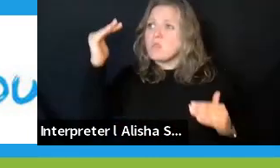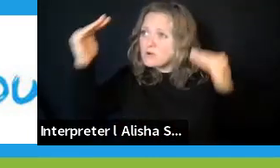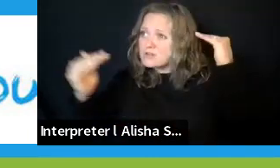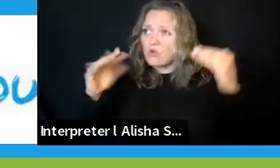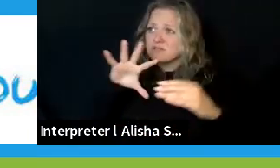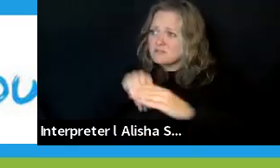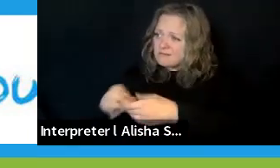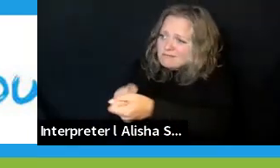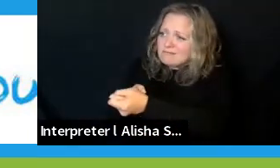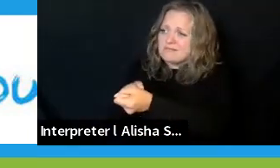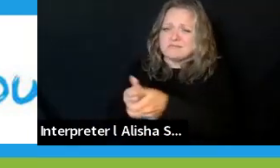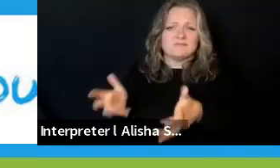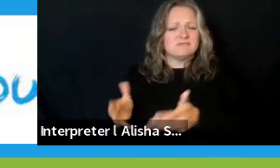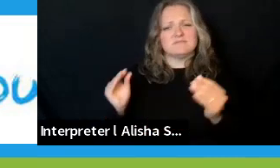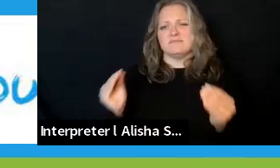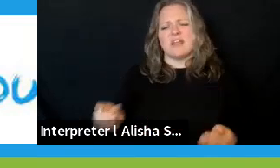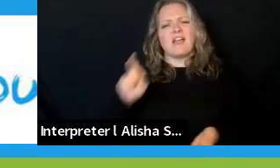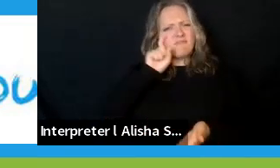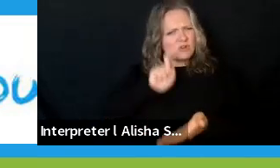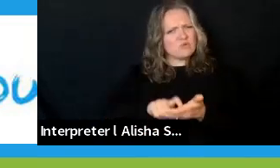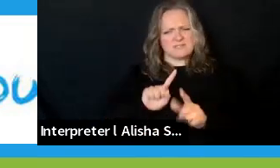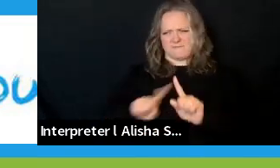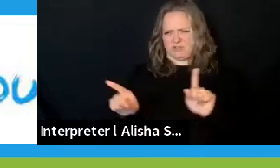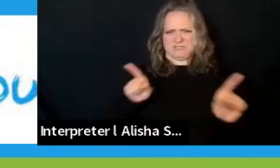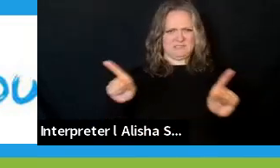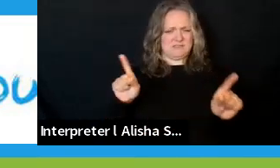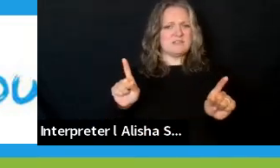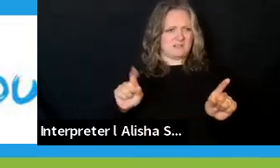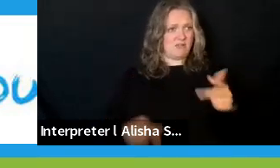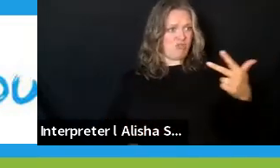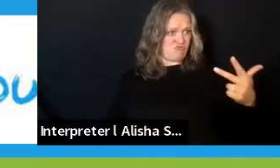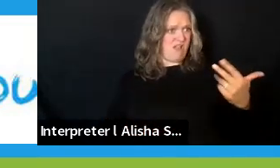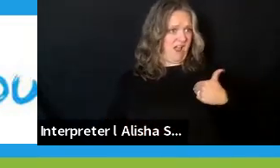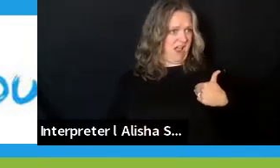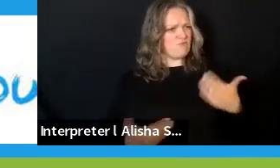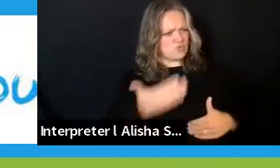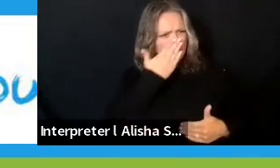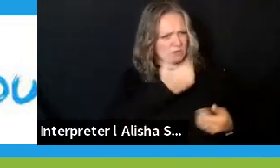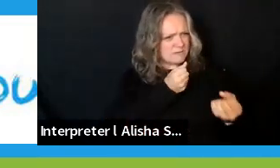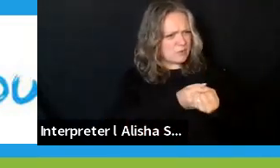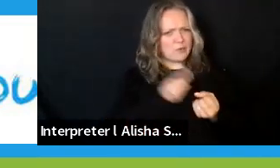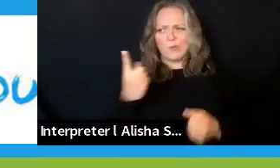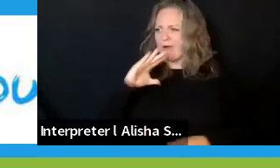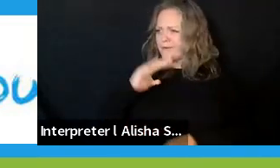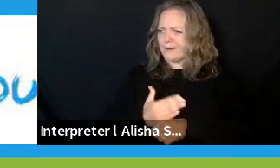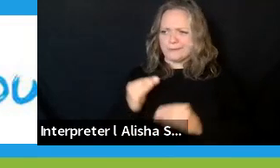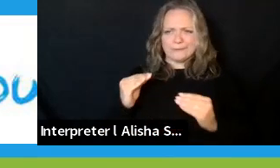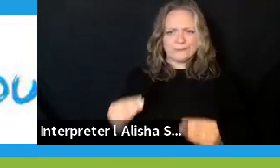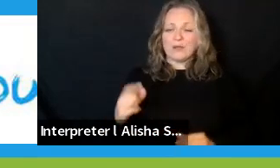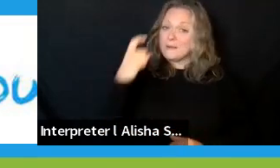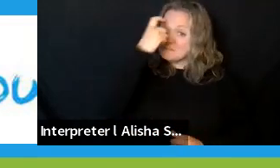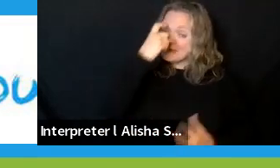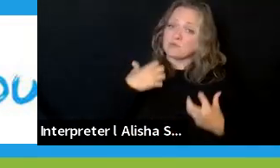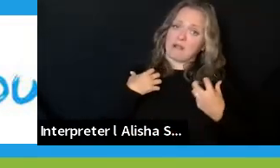her life. And I've noticed a difference between my kids that did have this and her. Mental health does run